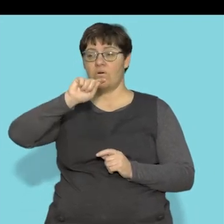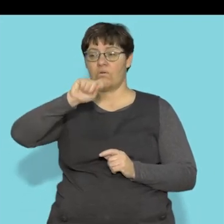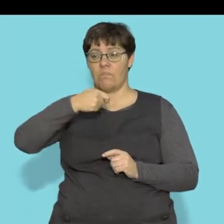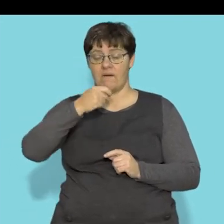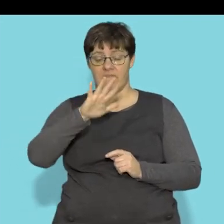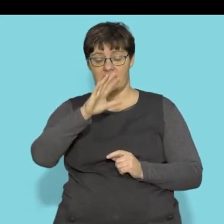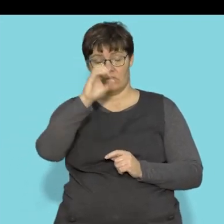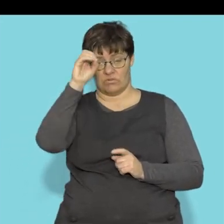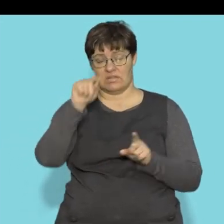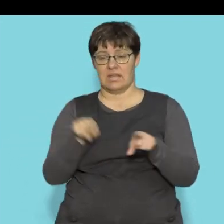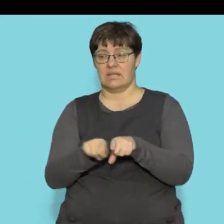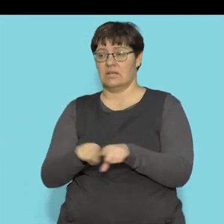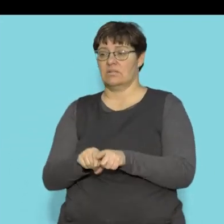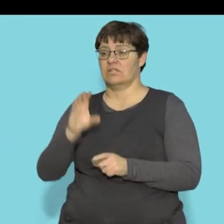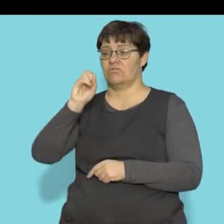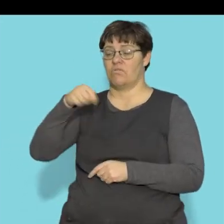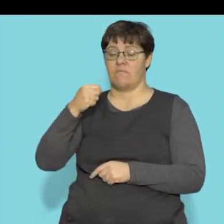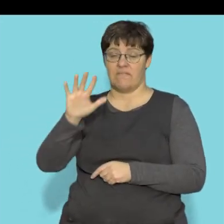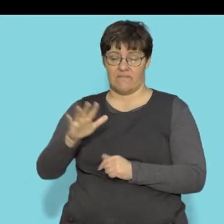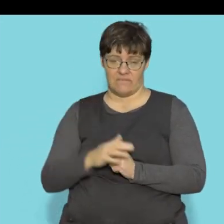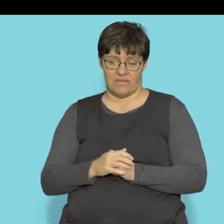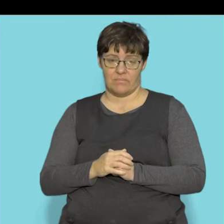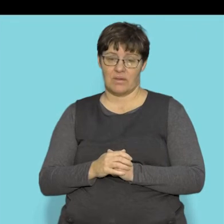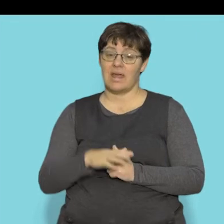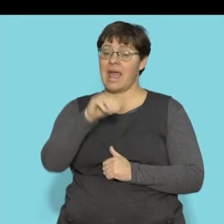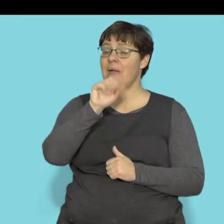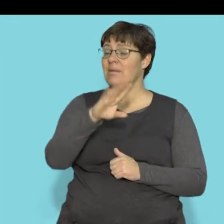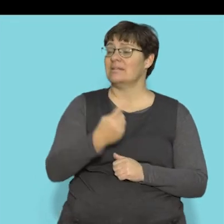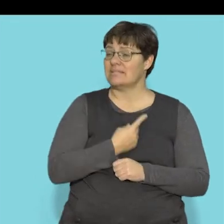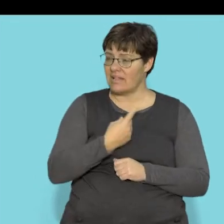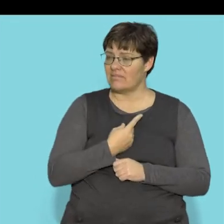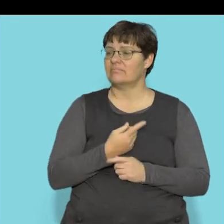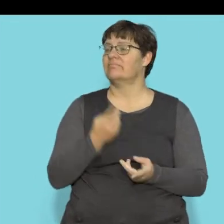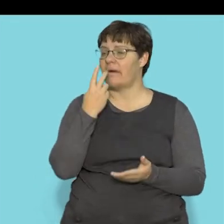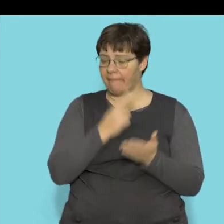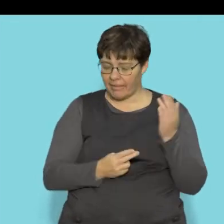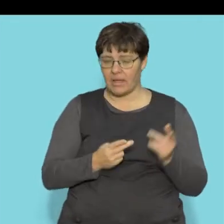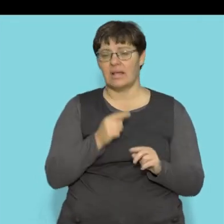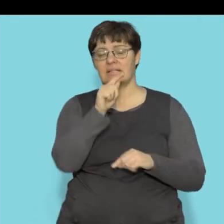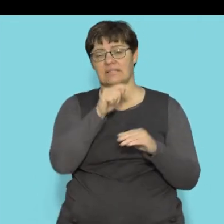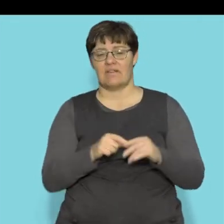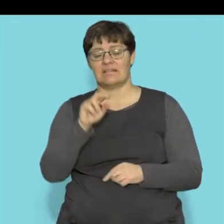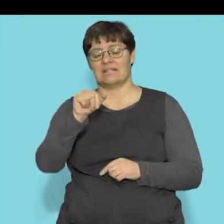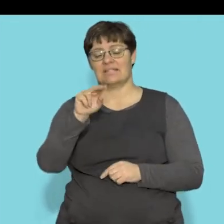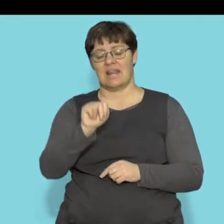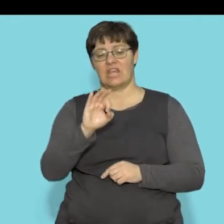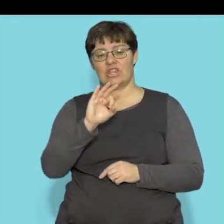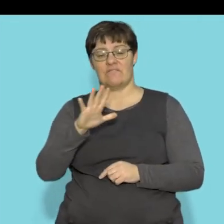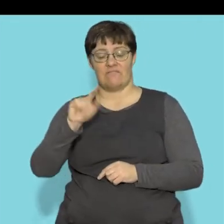35,5 degrees is equal to 0,5. But to get AB by itself, I have to divide both sides by